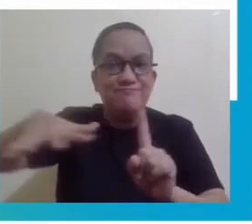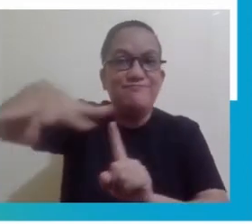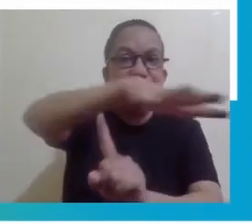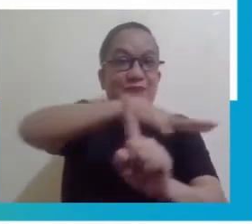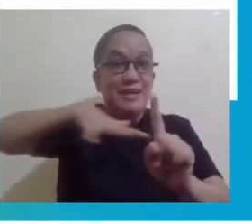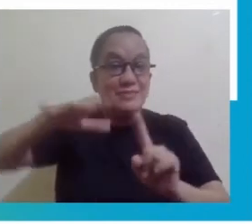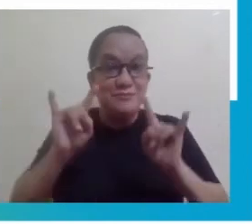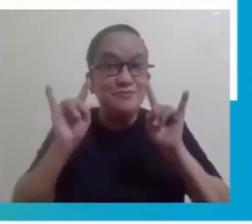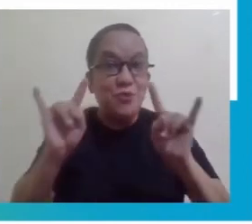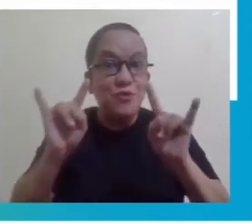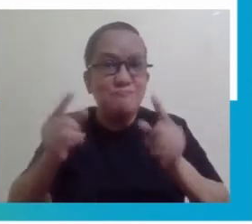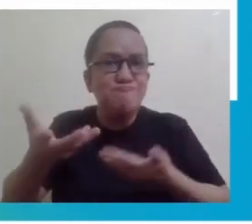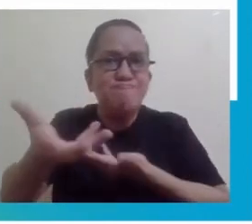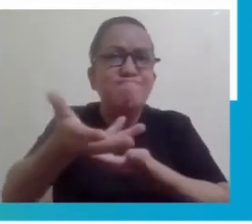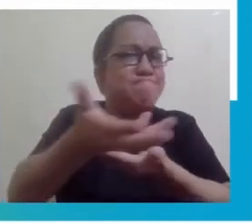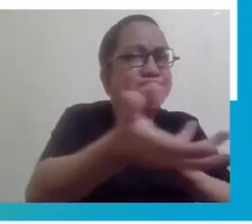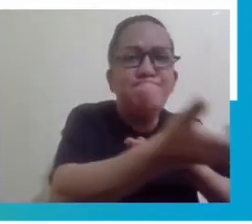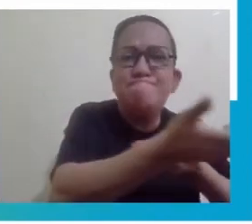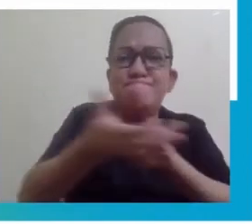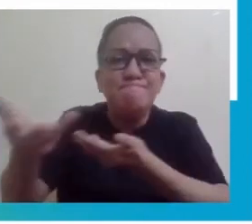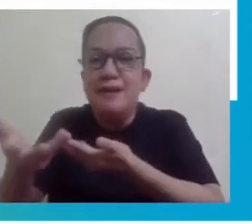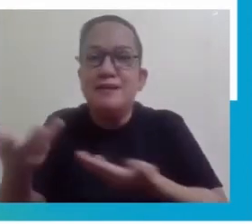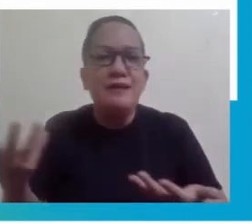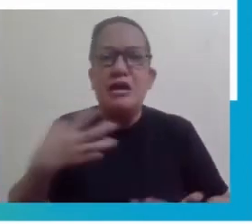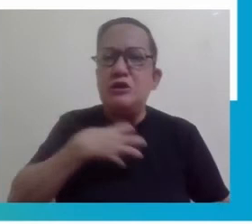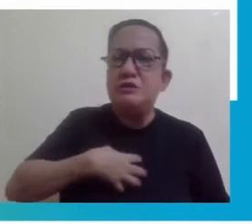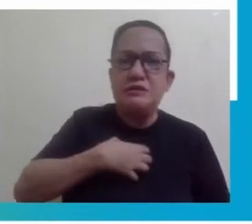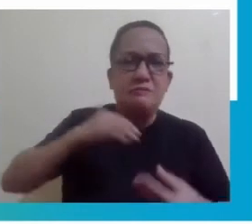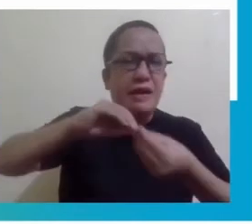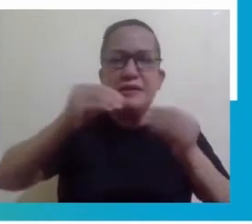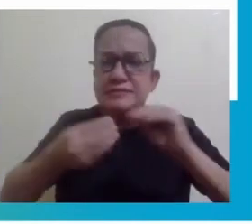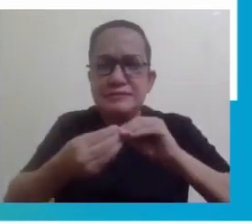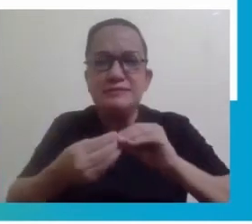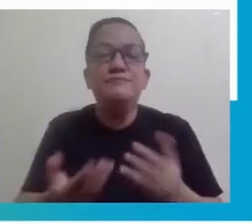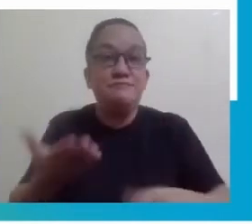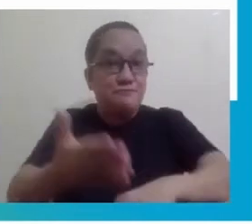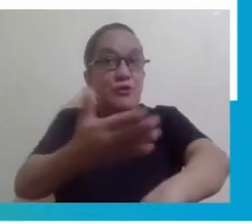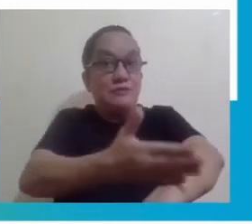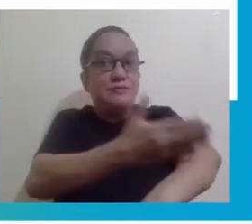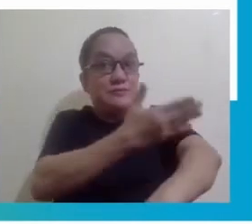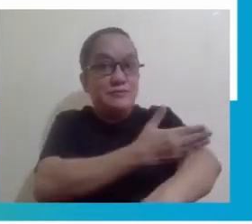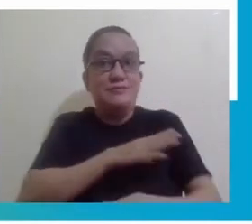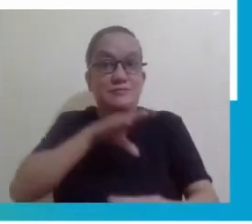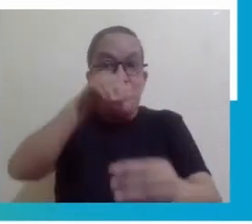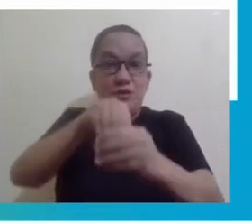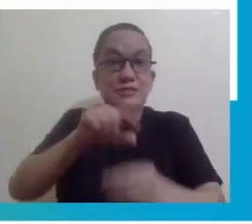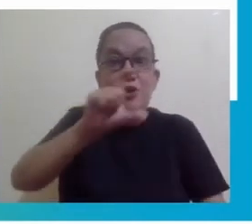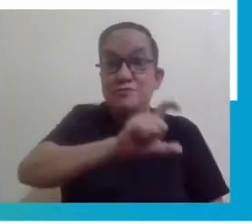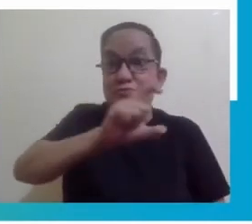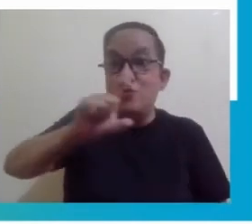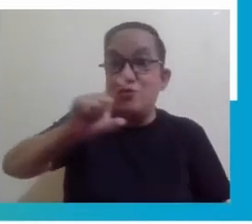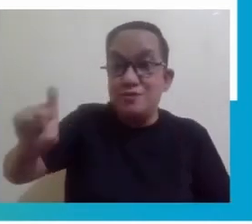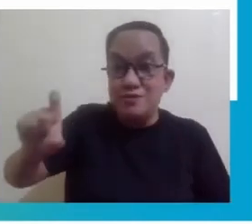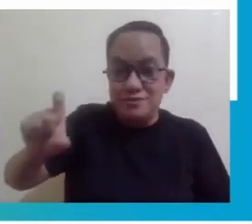grievance redress mechanisms. In Tanahu, Nepal, where the community is remote and does not